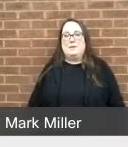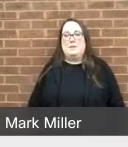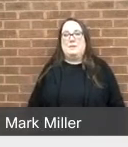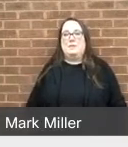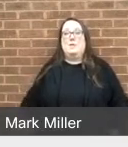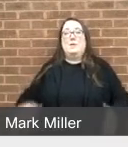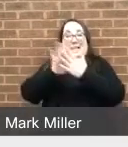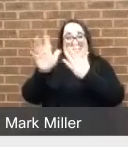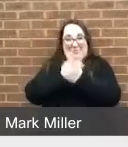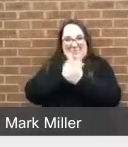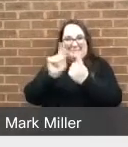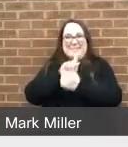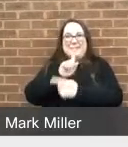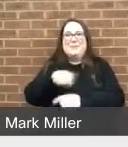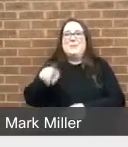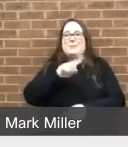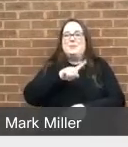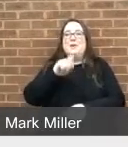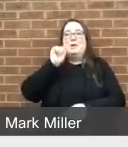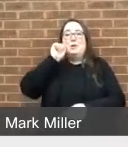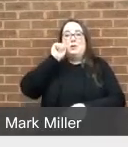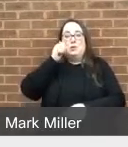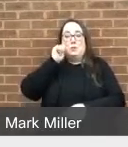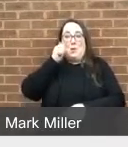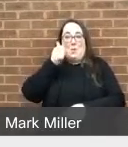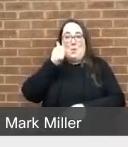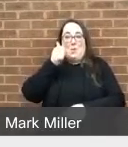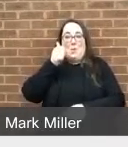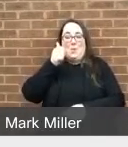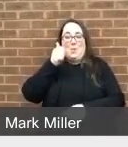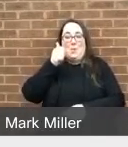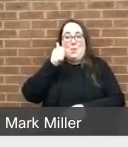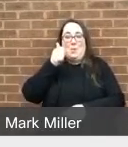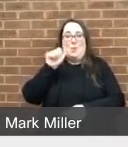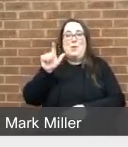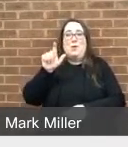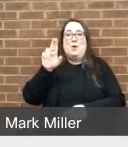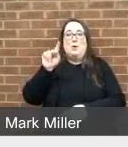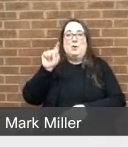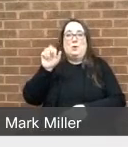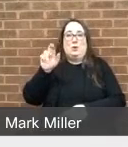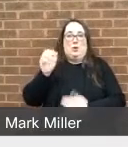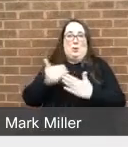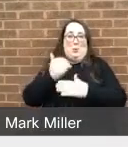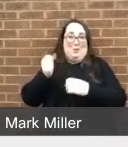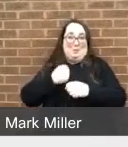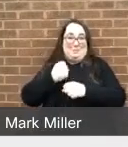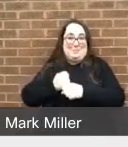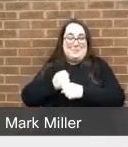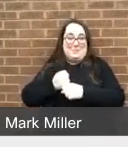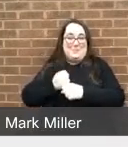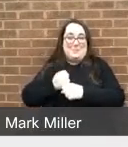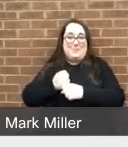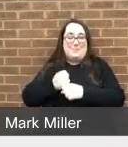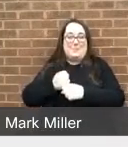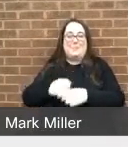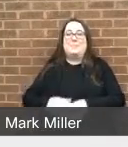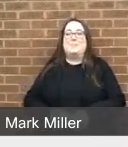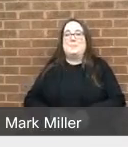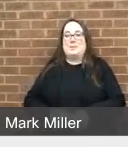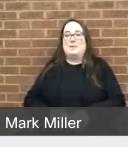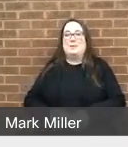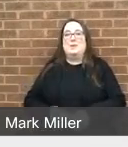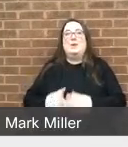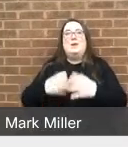of you. Yeah. Tomorrow is actually Lunar New Year. So a lot of Asian